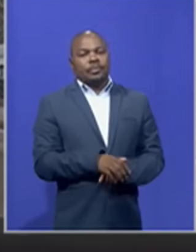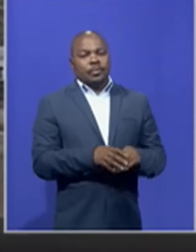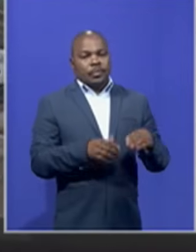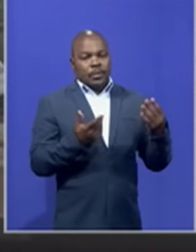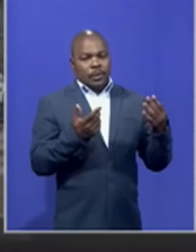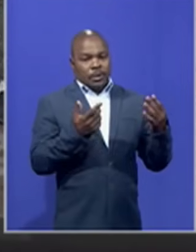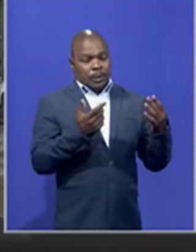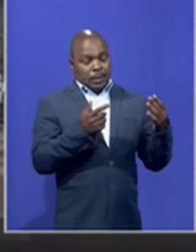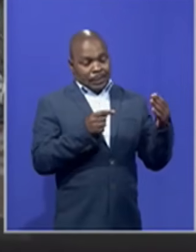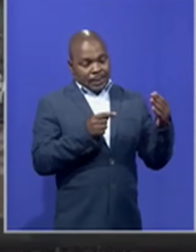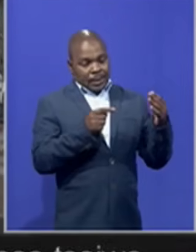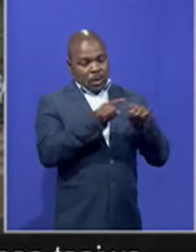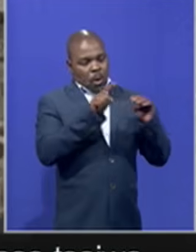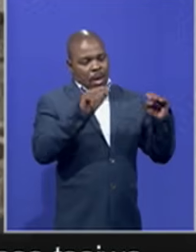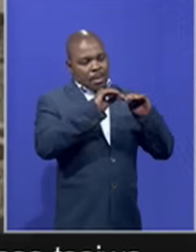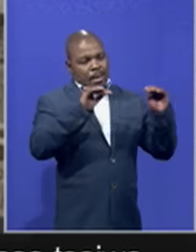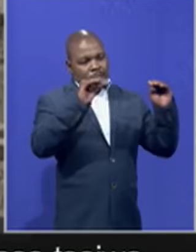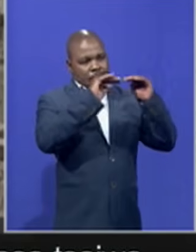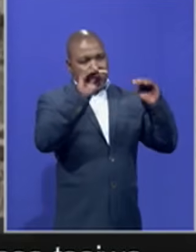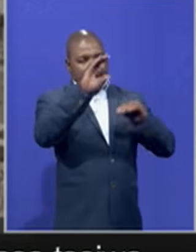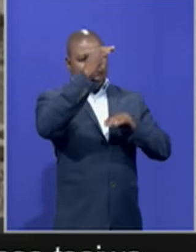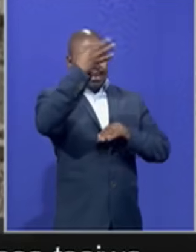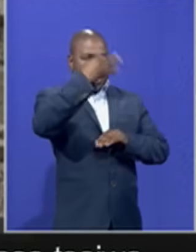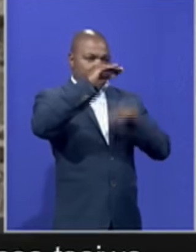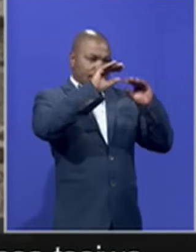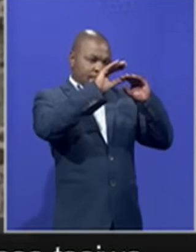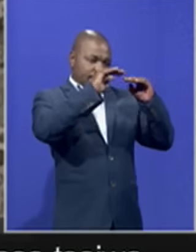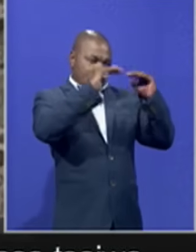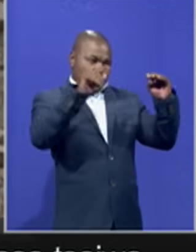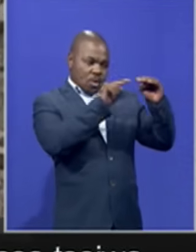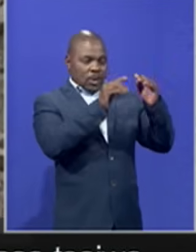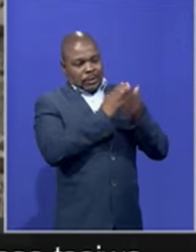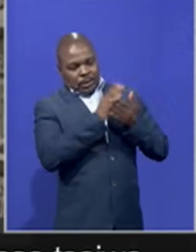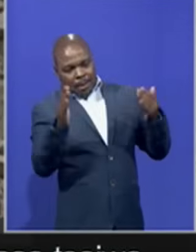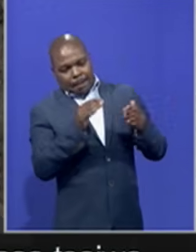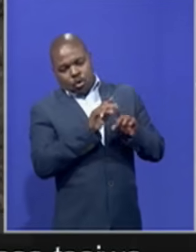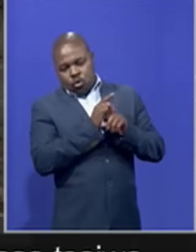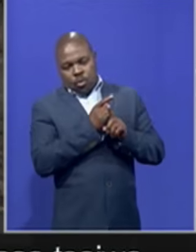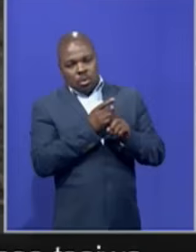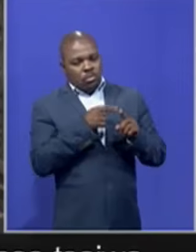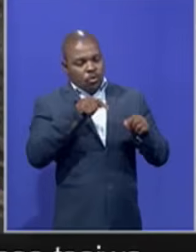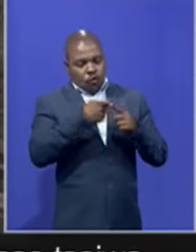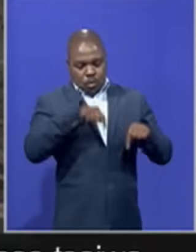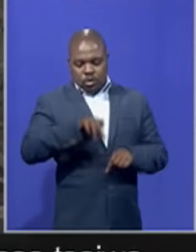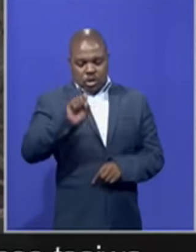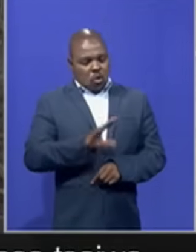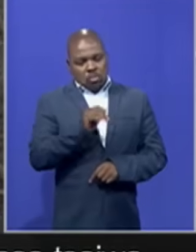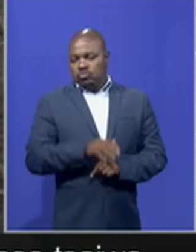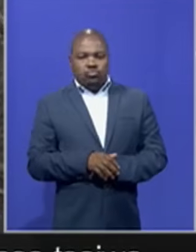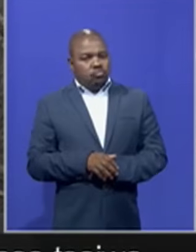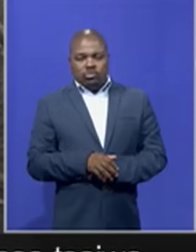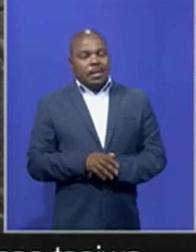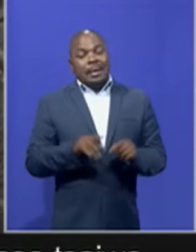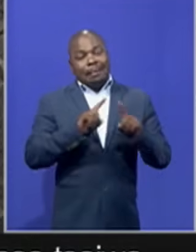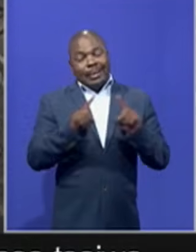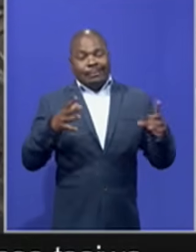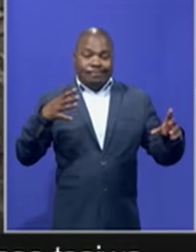the 3rd floor there will be those who are not South Africans. It's an unfortunate, in